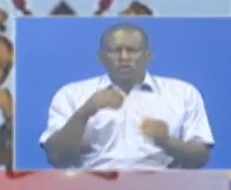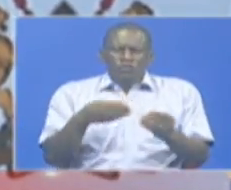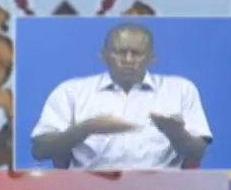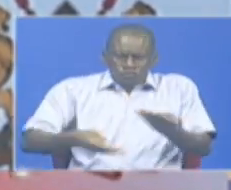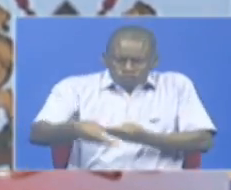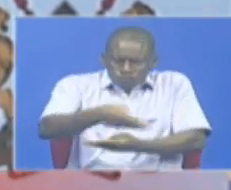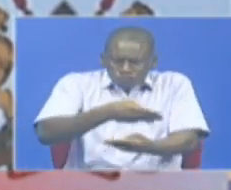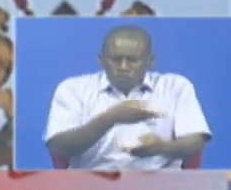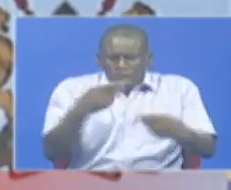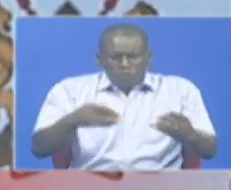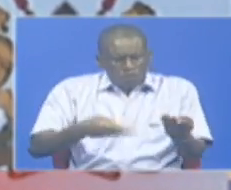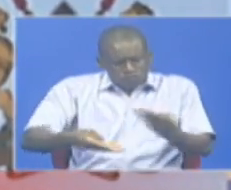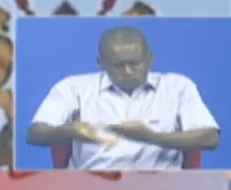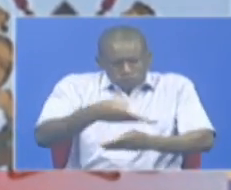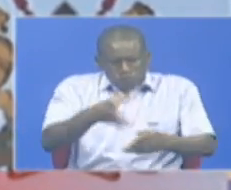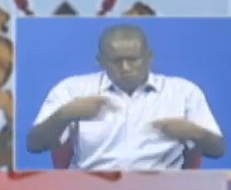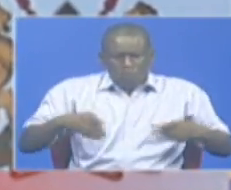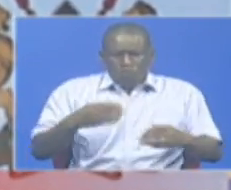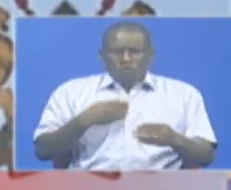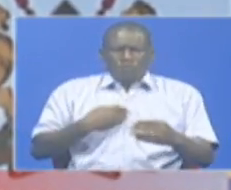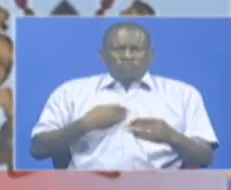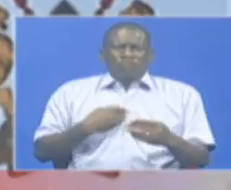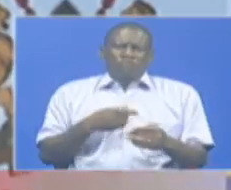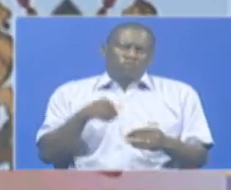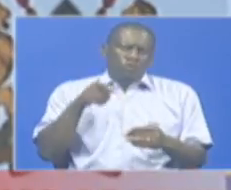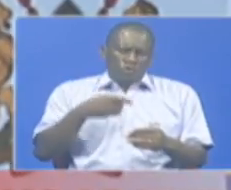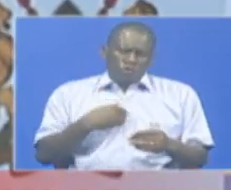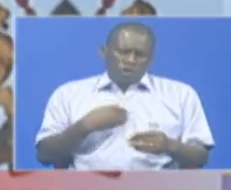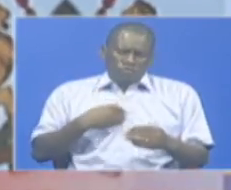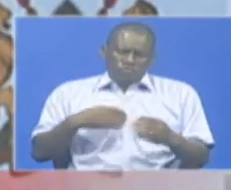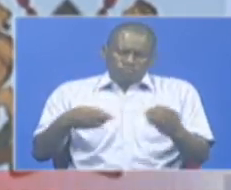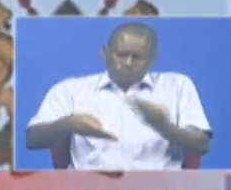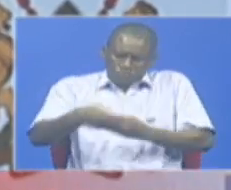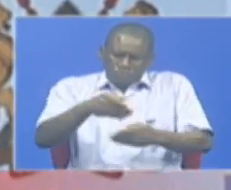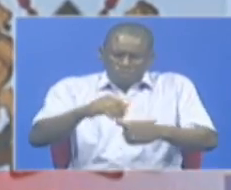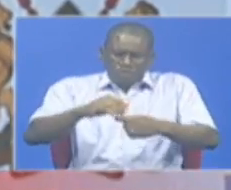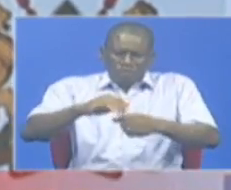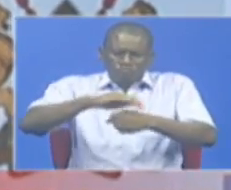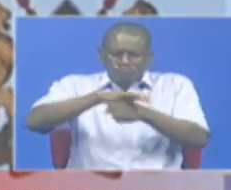total of 2,004 persons have been monitored. Out of this,